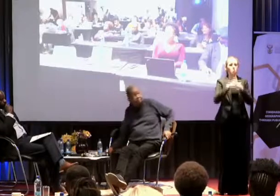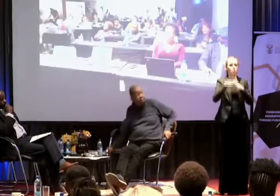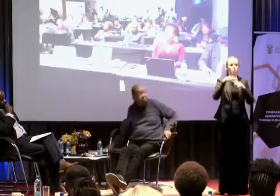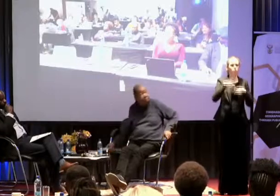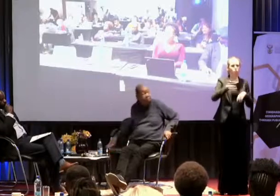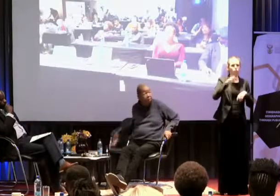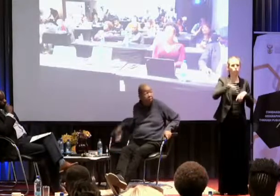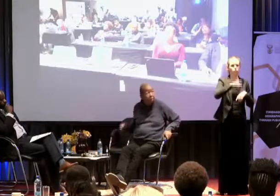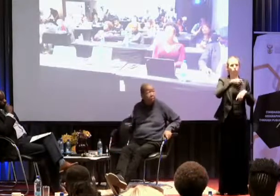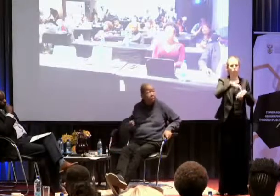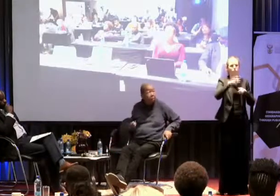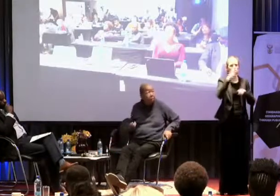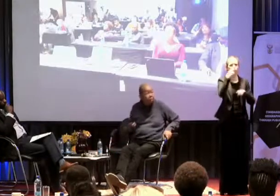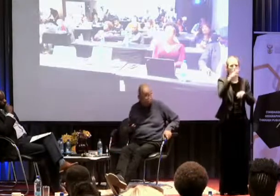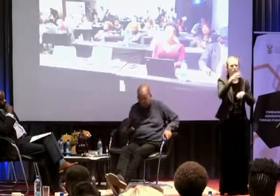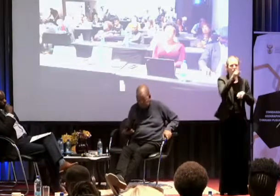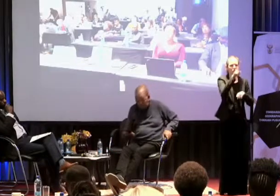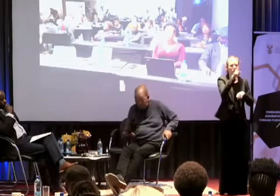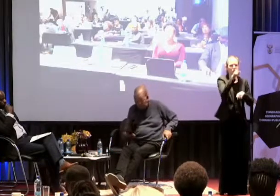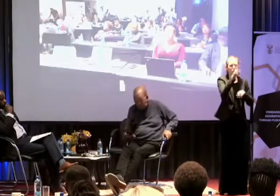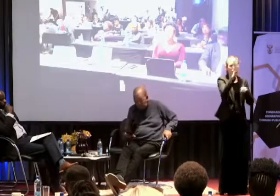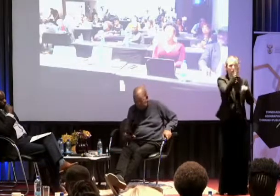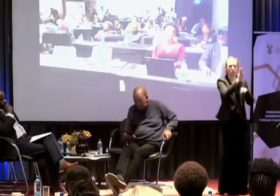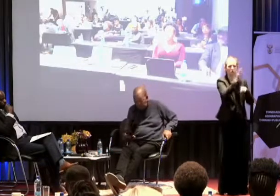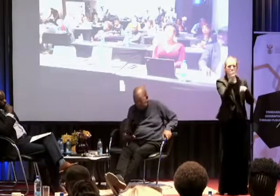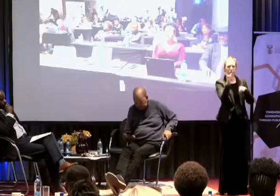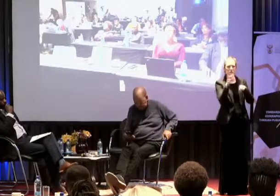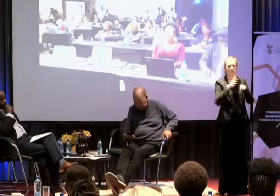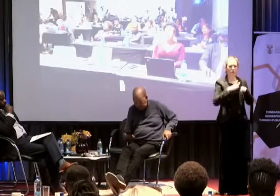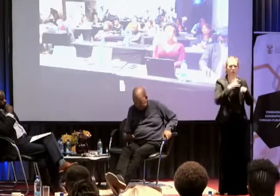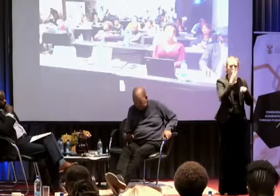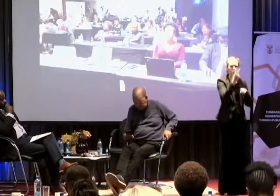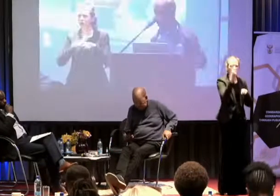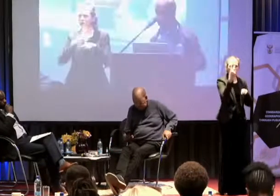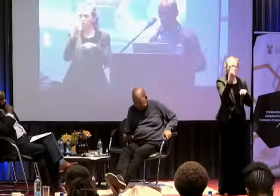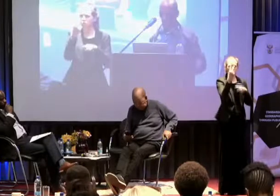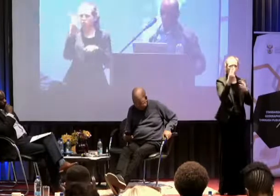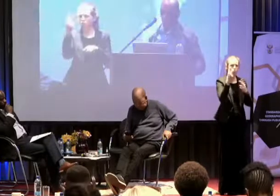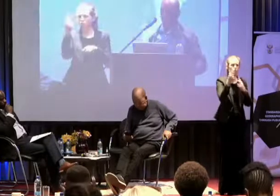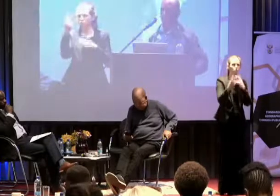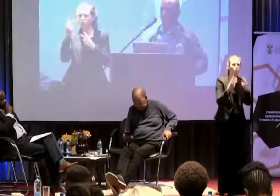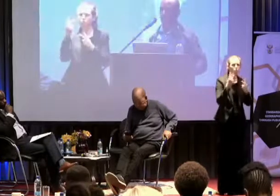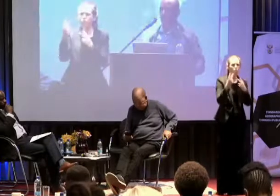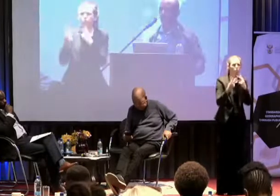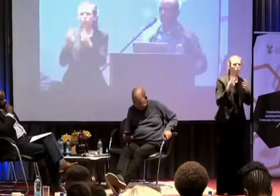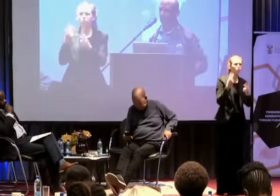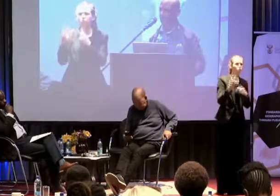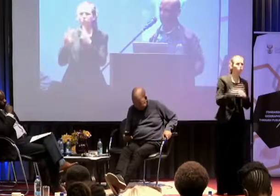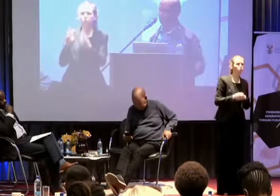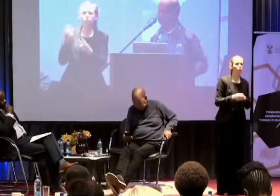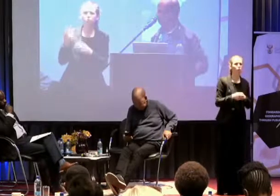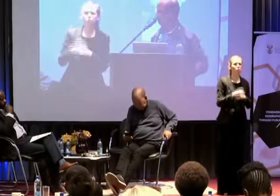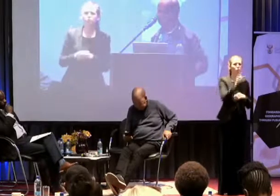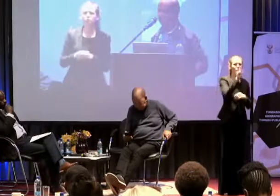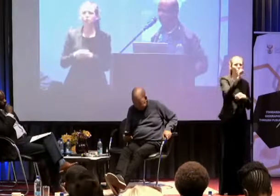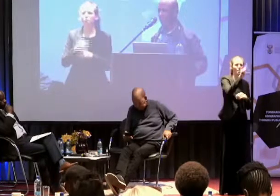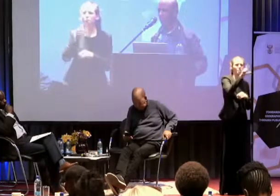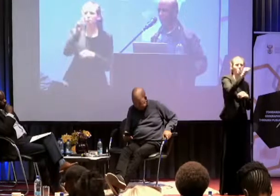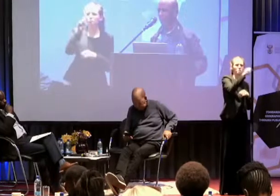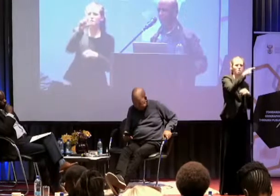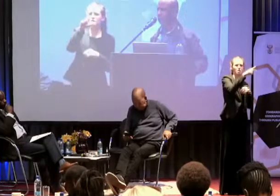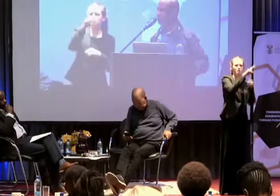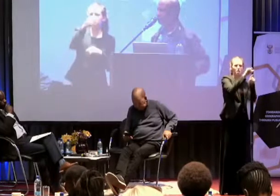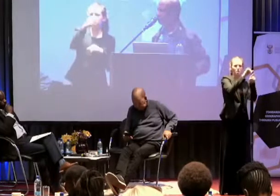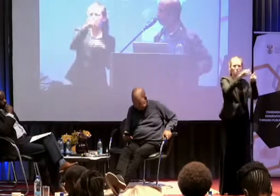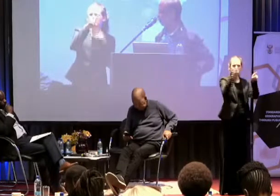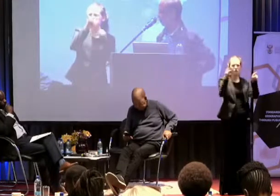butchery. And the next one, just like that, town after town, Slaghuis butchery. Slaghuis butchery, this guy must be